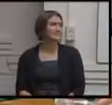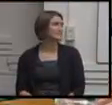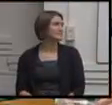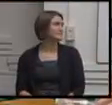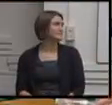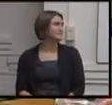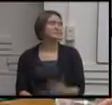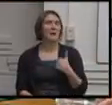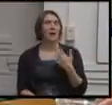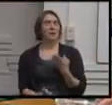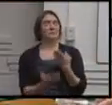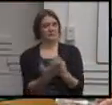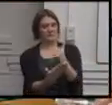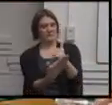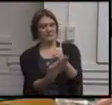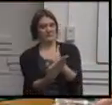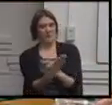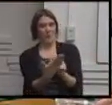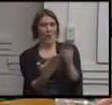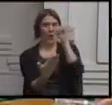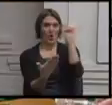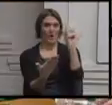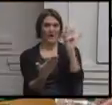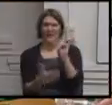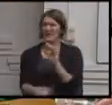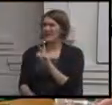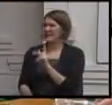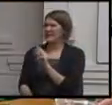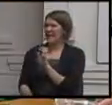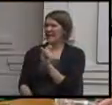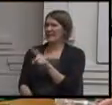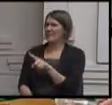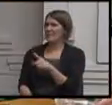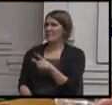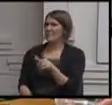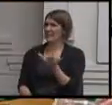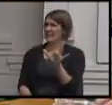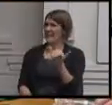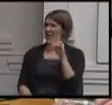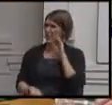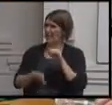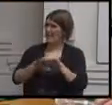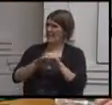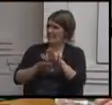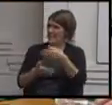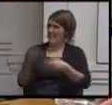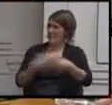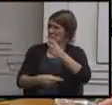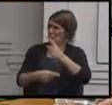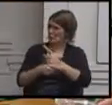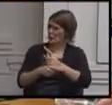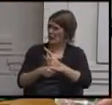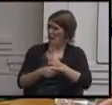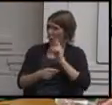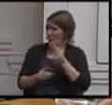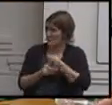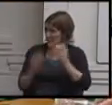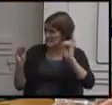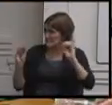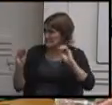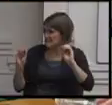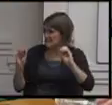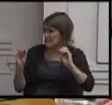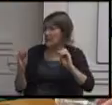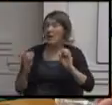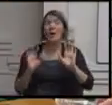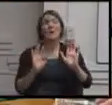where a proposal could be okay, but how put forward. how does that factor into what we're deciding right now? Well, that's my ultimate